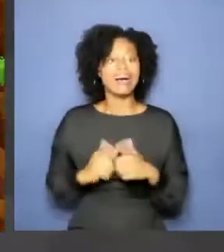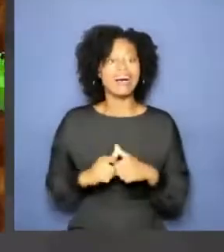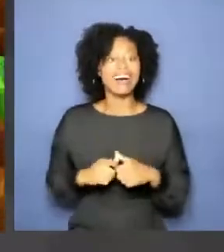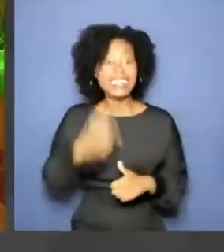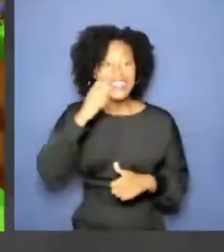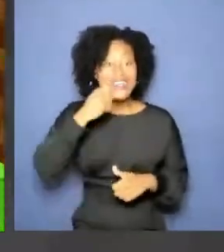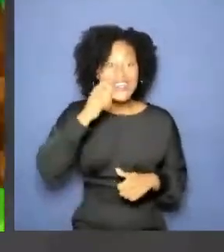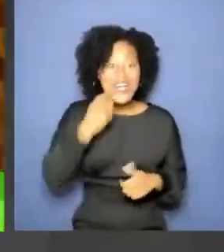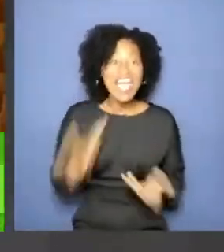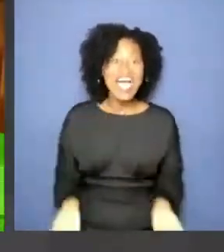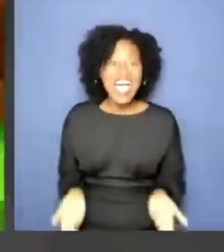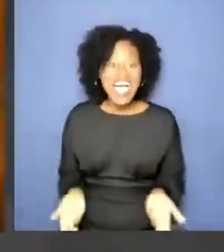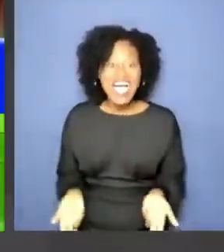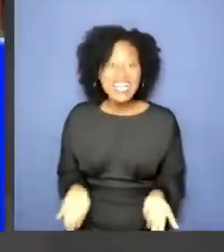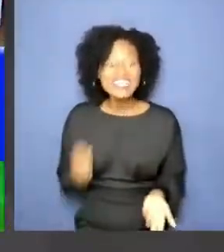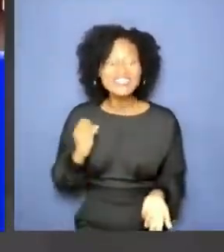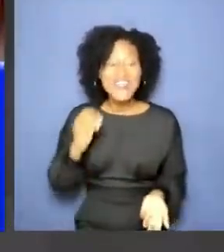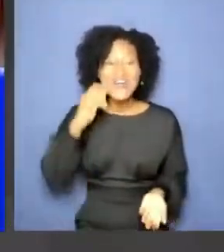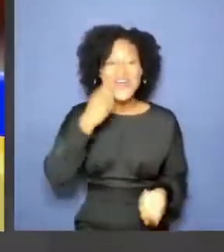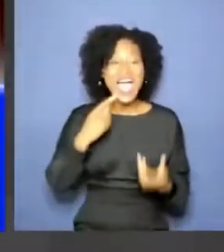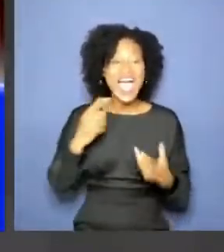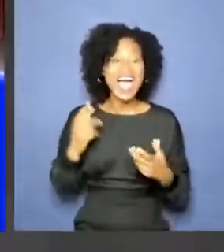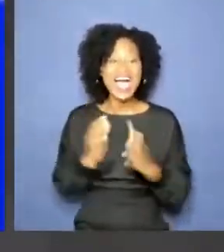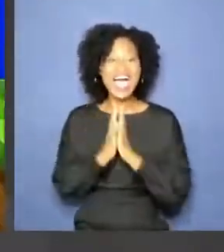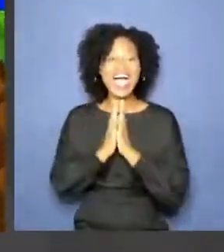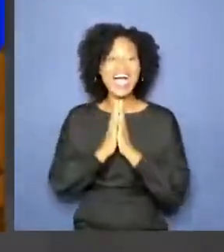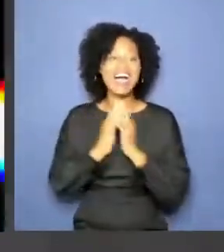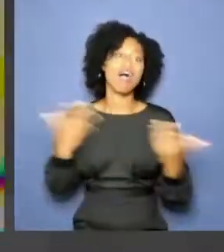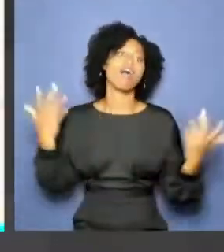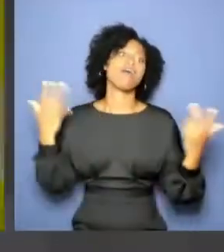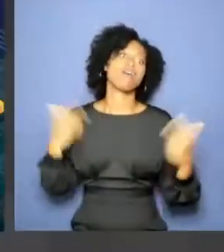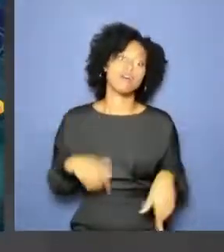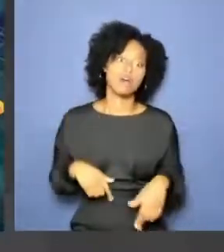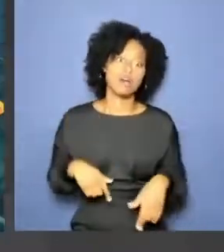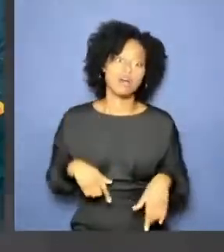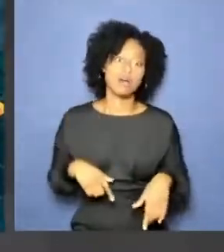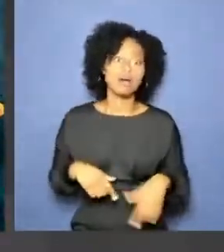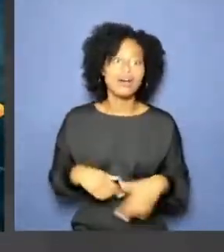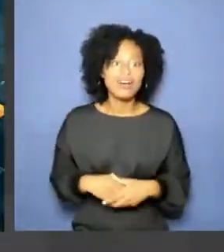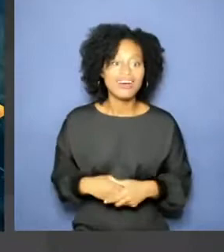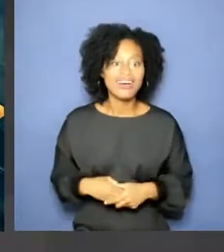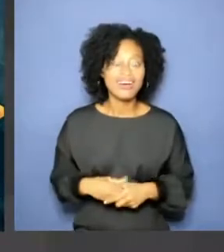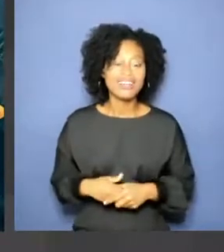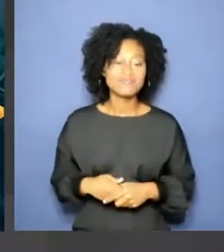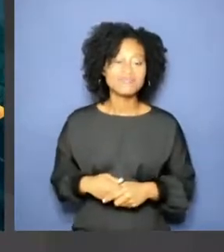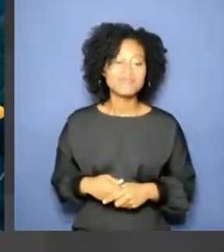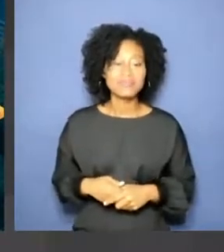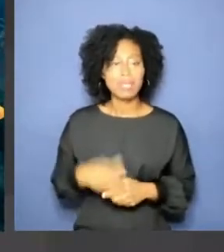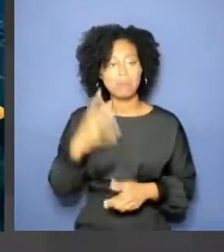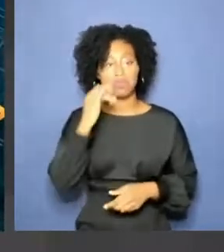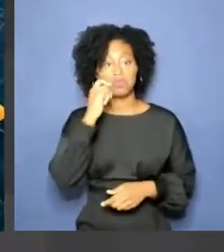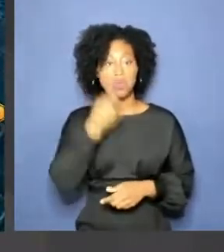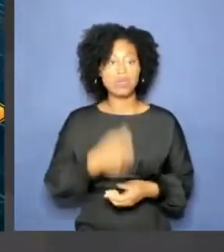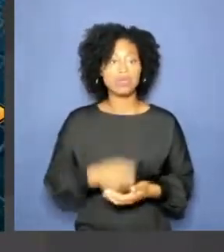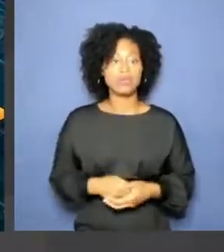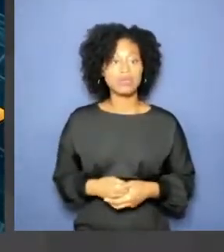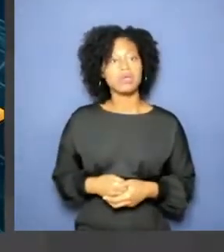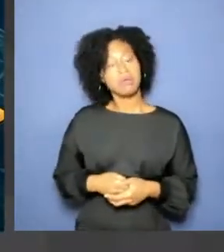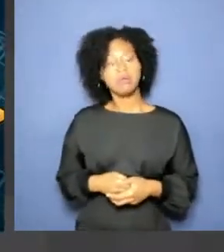¡Qué guapo está este mapa, tío! ¡Mira! ¡Oh! That's pretty cool. Pretty